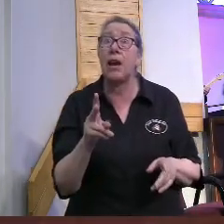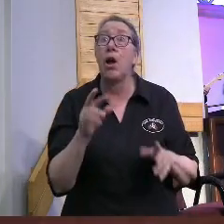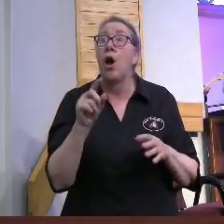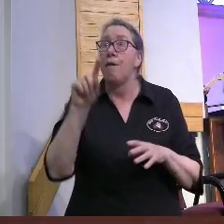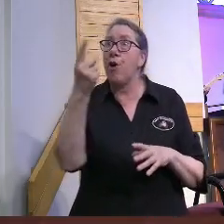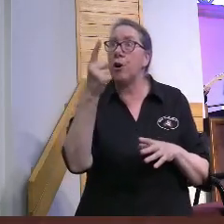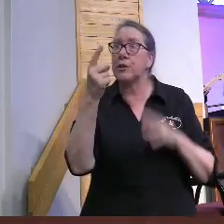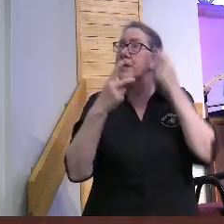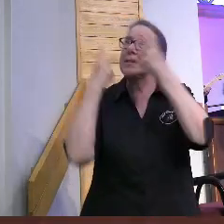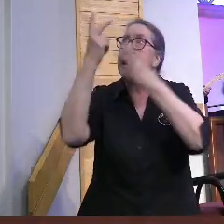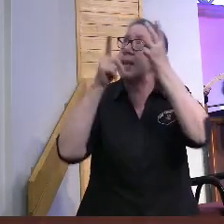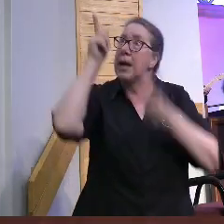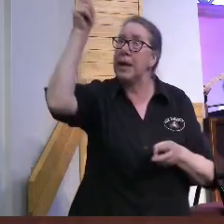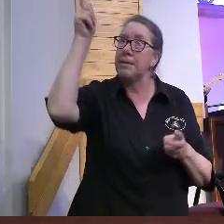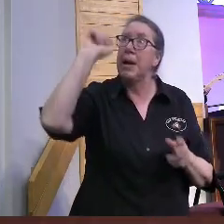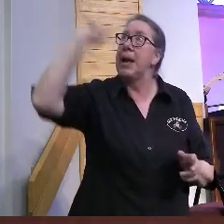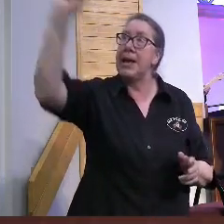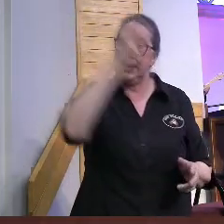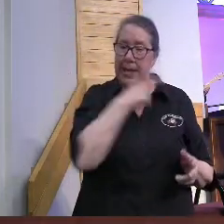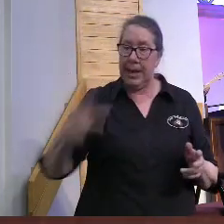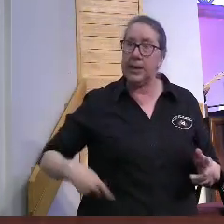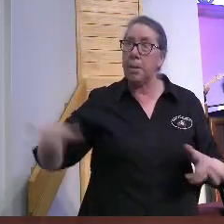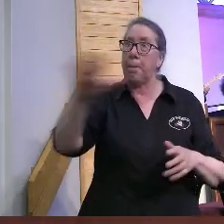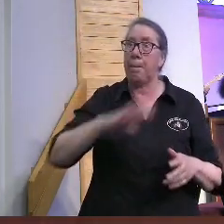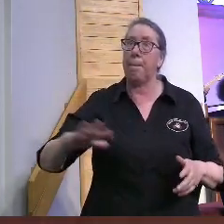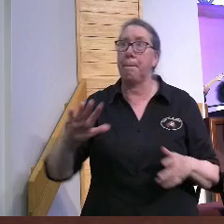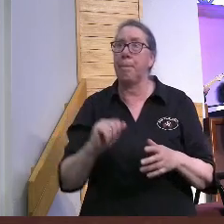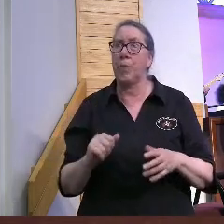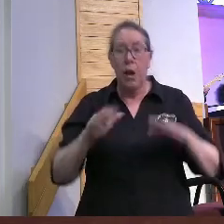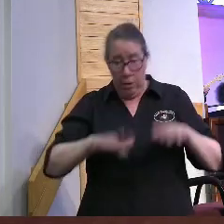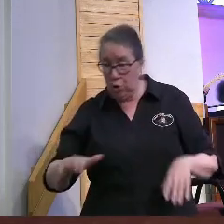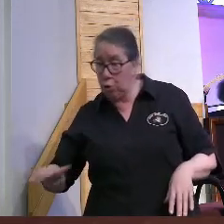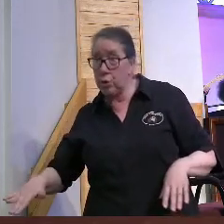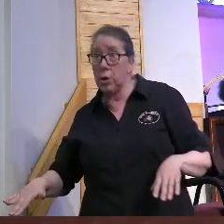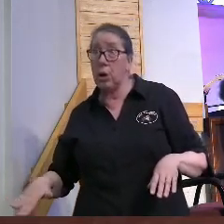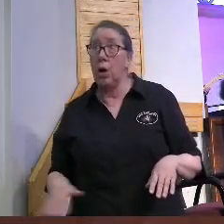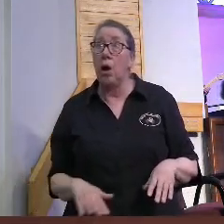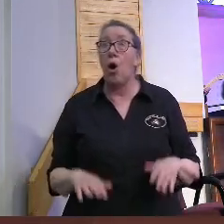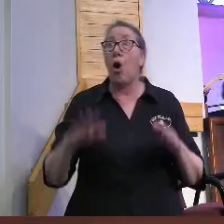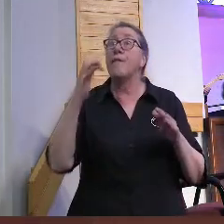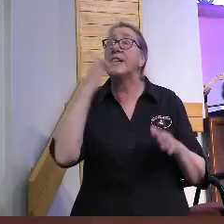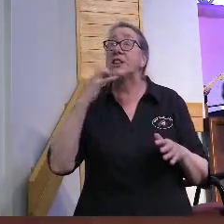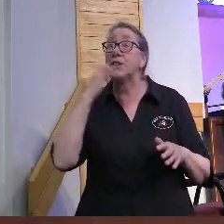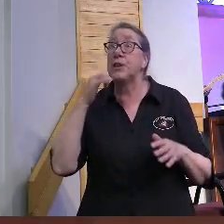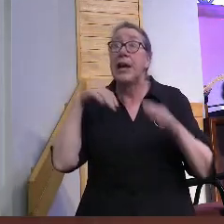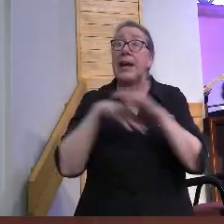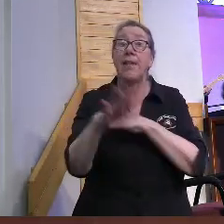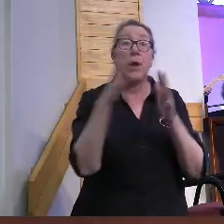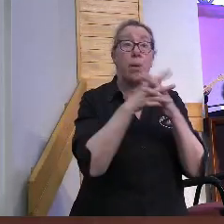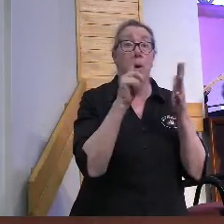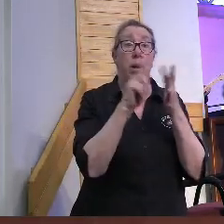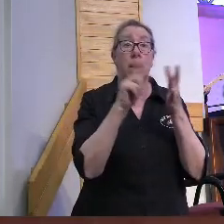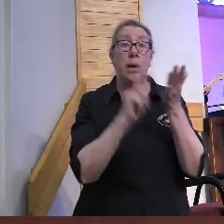God. It's a matter of priorities. You see, the children of Israel had a testimony. In the wilderness, yes,